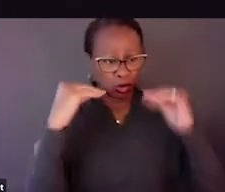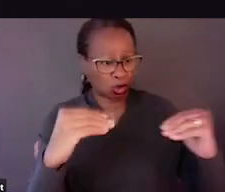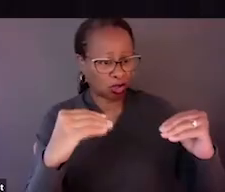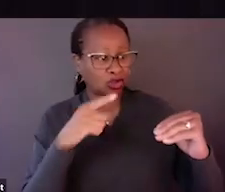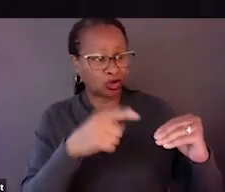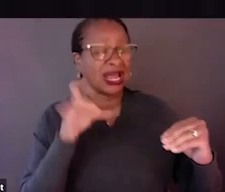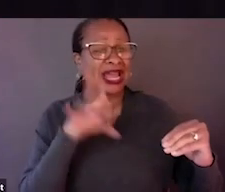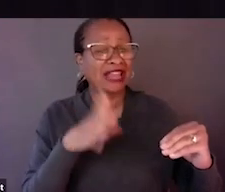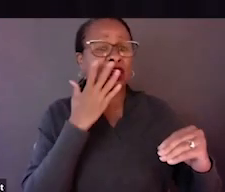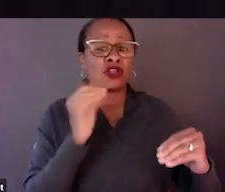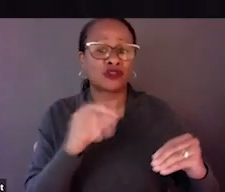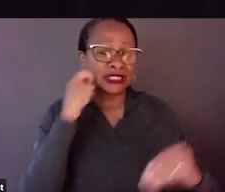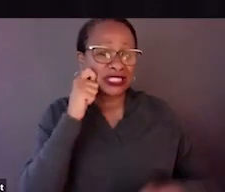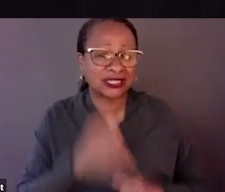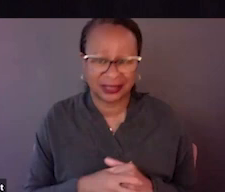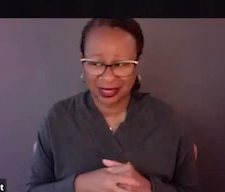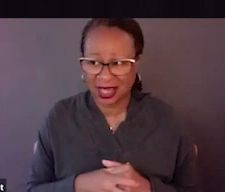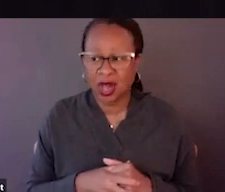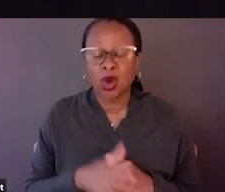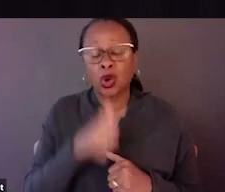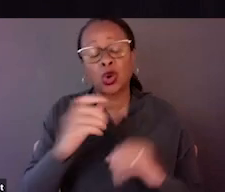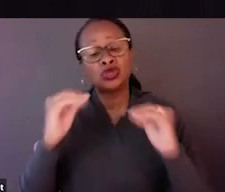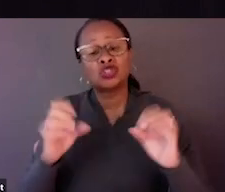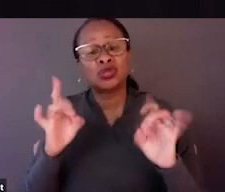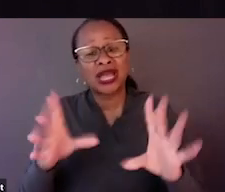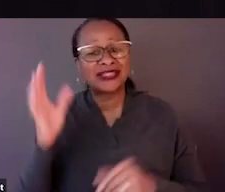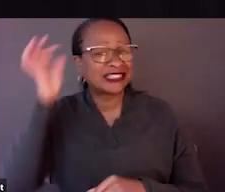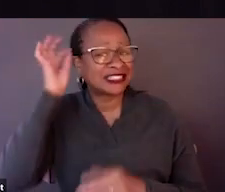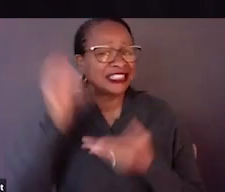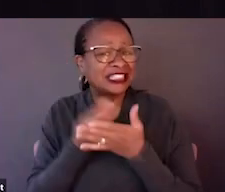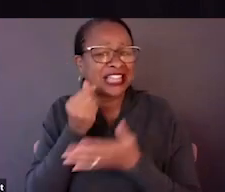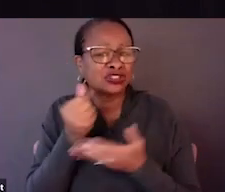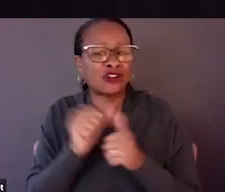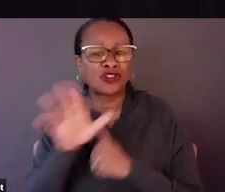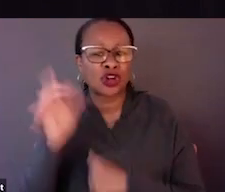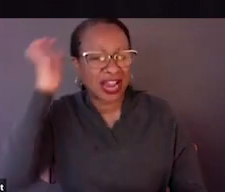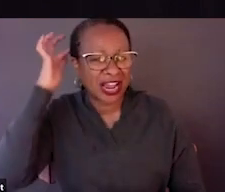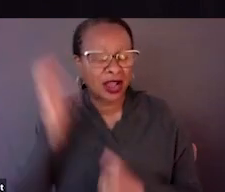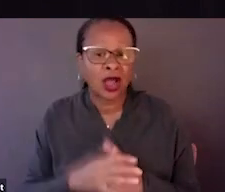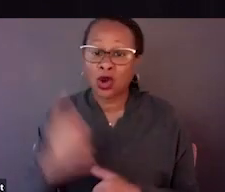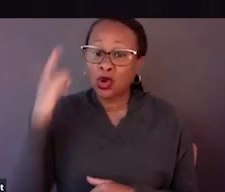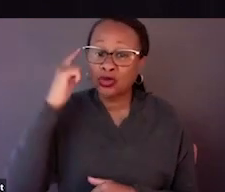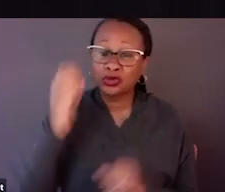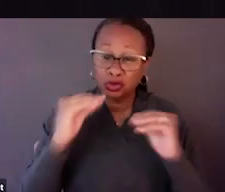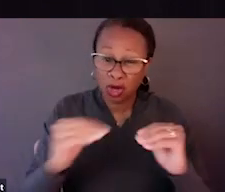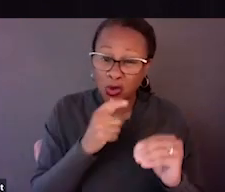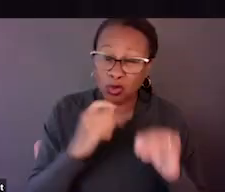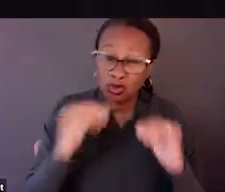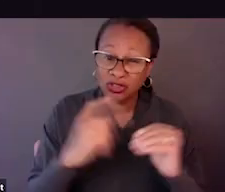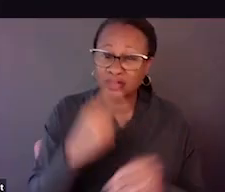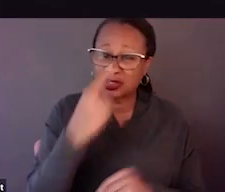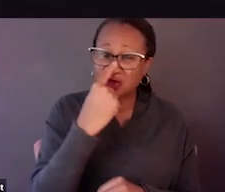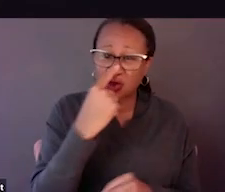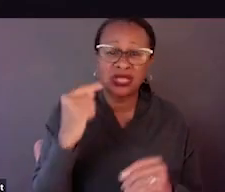your skin? Who taught you to hate the texture of your hair? Who taught you that the shape of your nose and the shape of your lips is